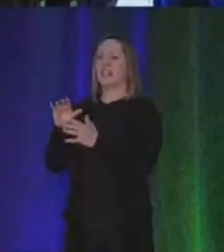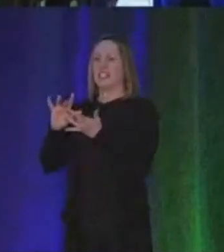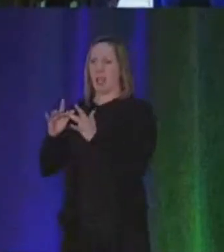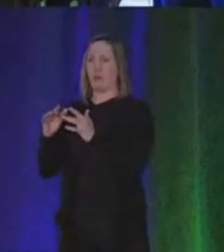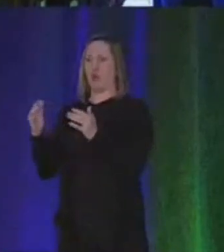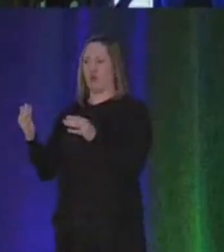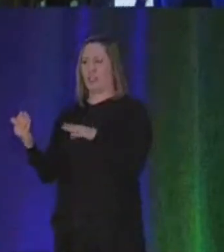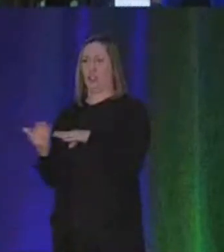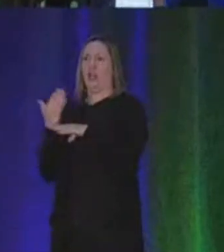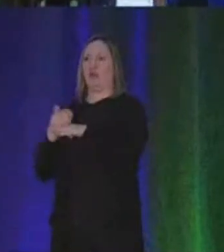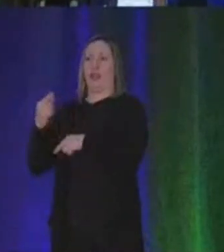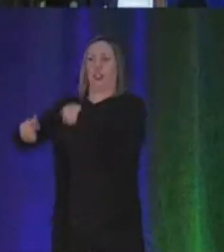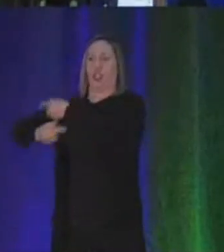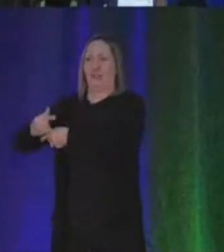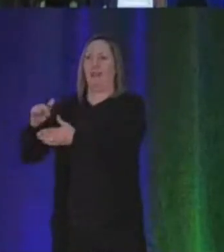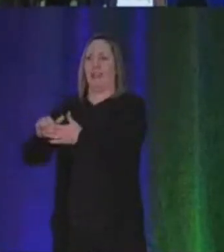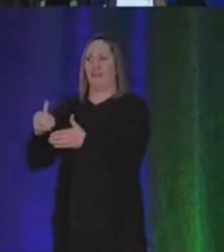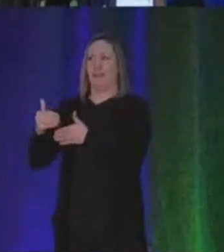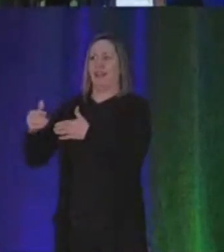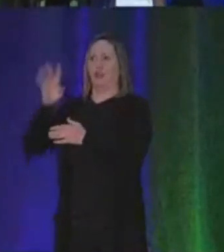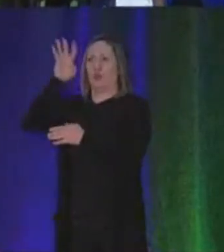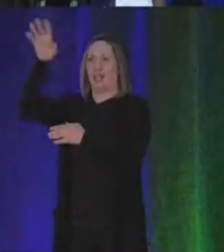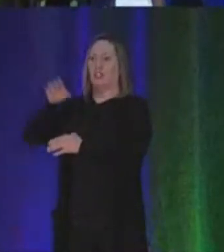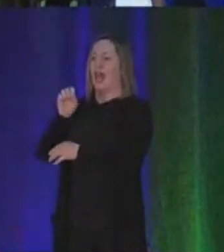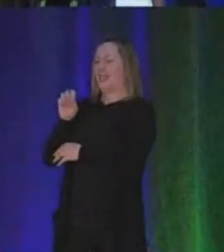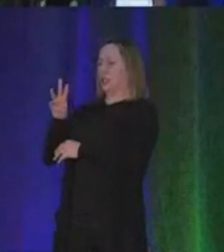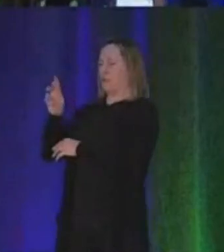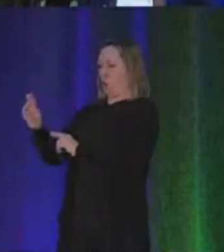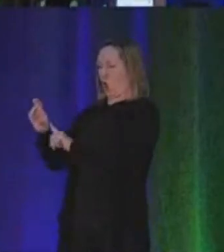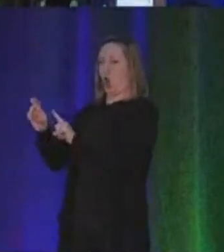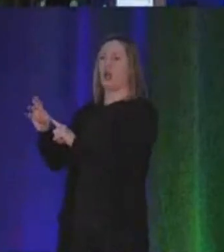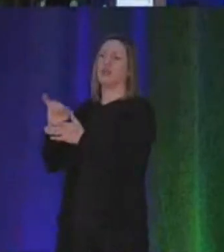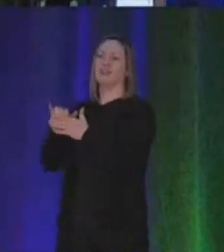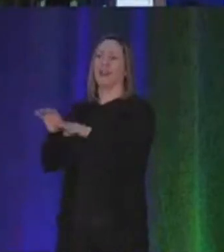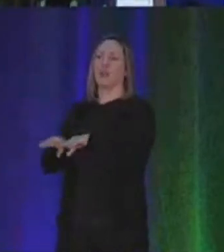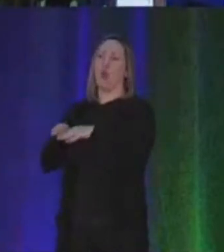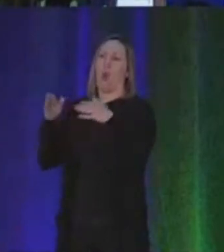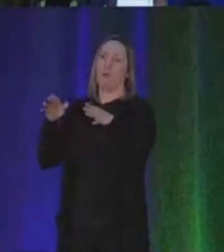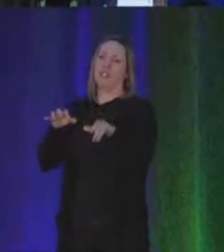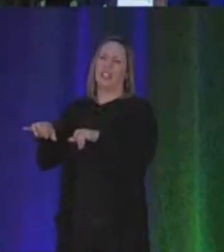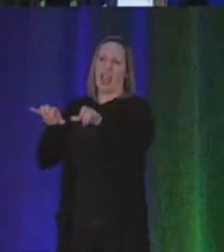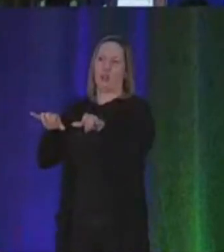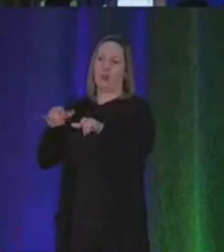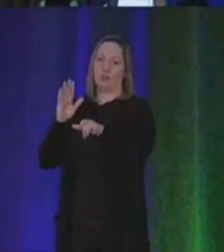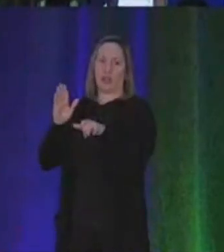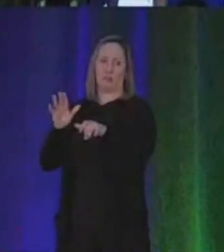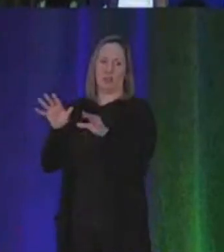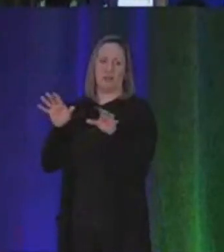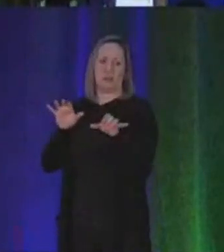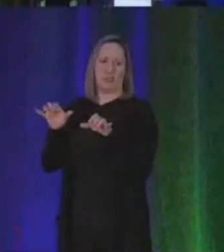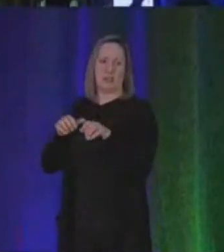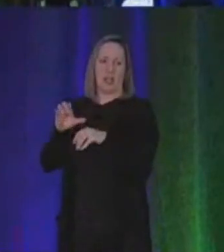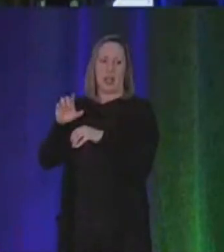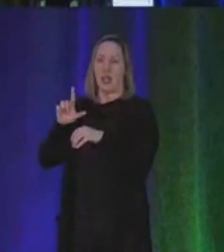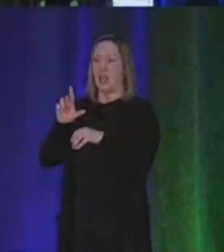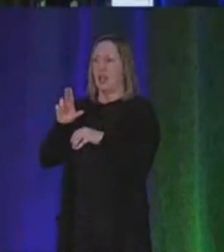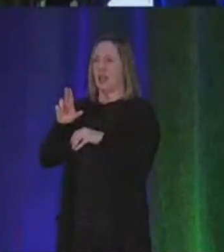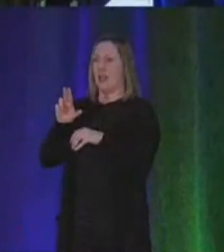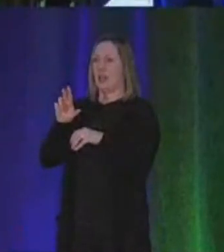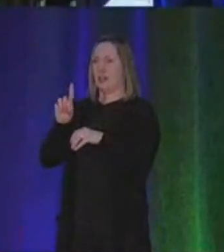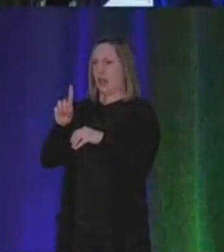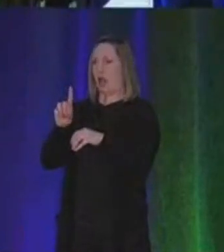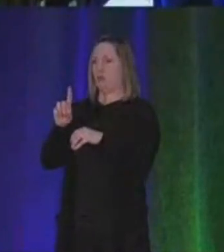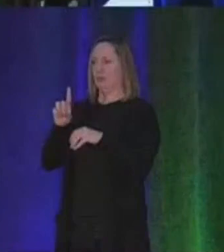kind of Next.js Vercel creation. SWR is basically like an open standard that effectively does that, and CloudFront will be supporting that soon,